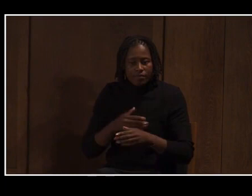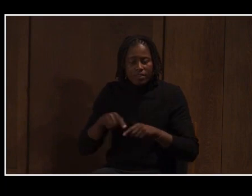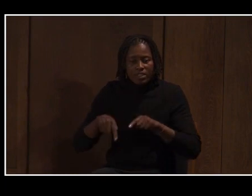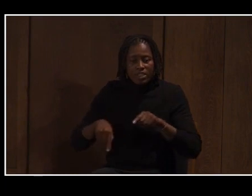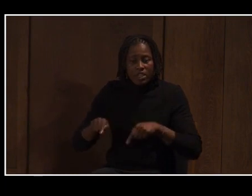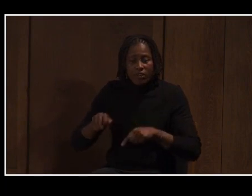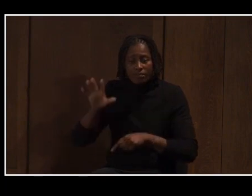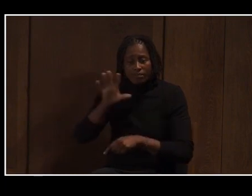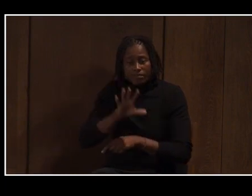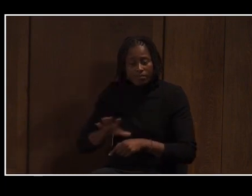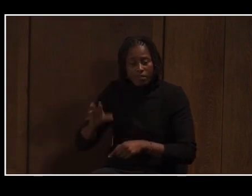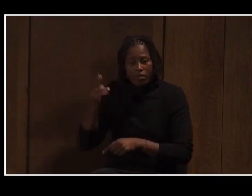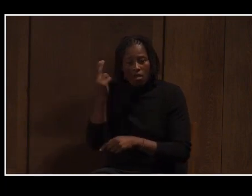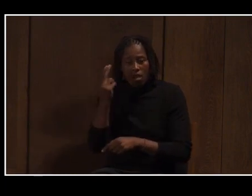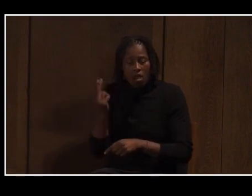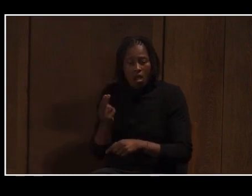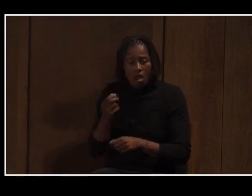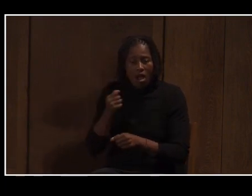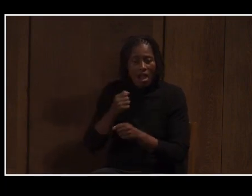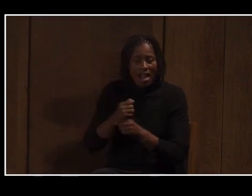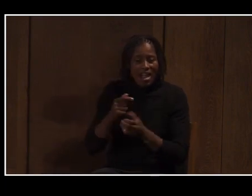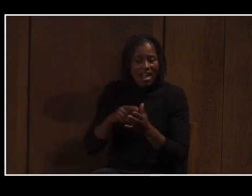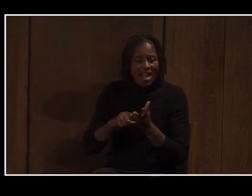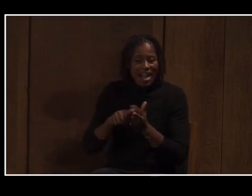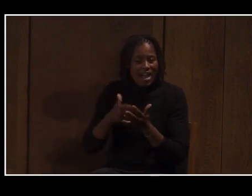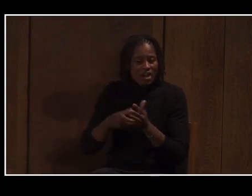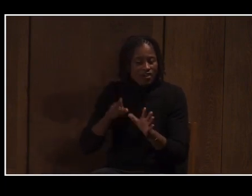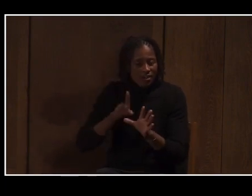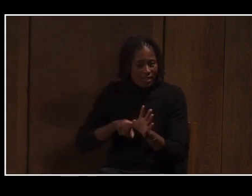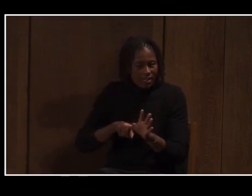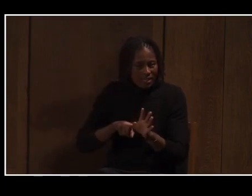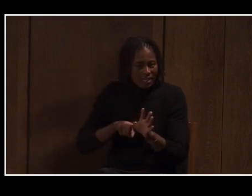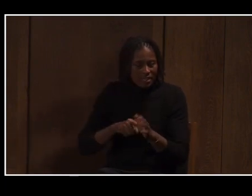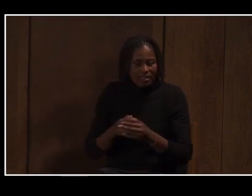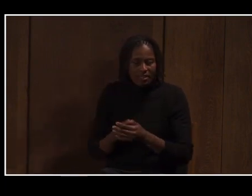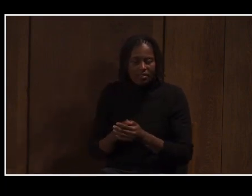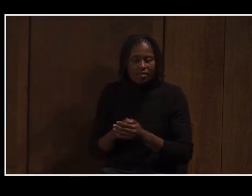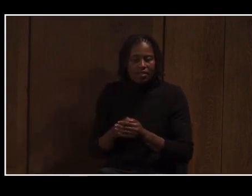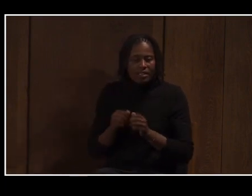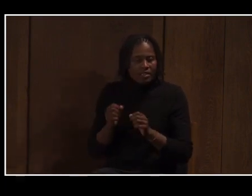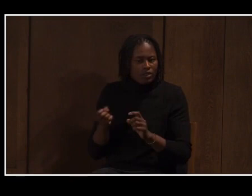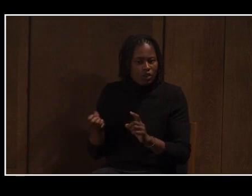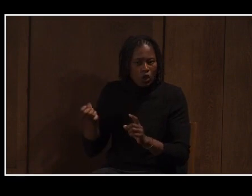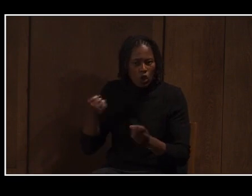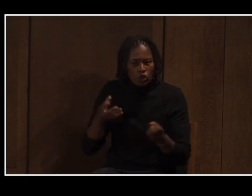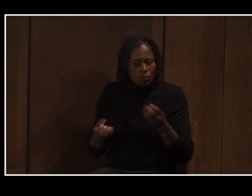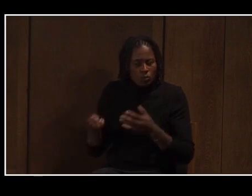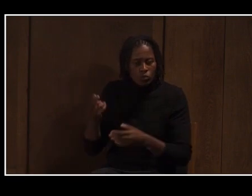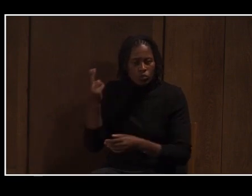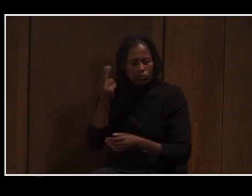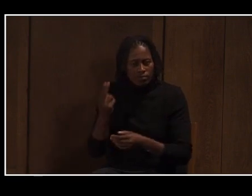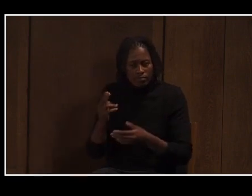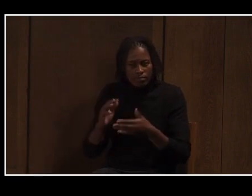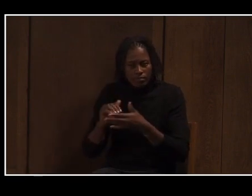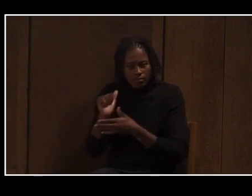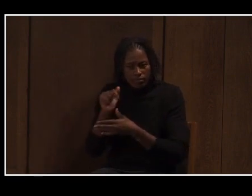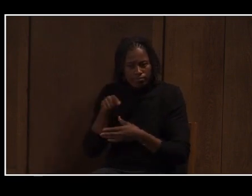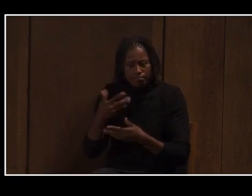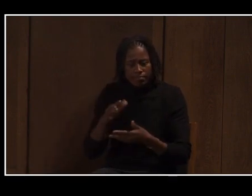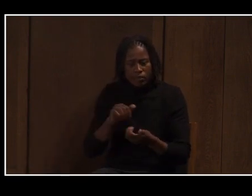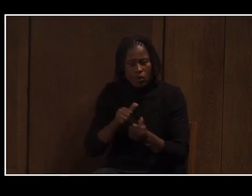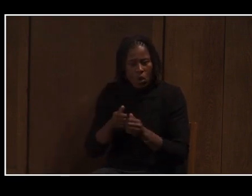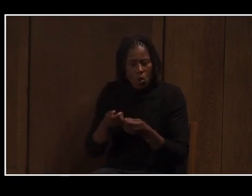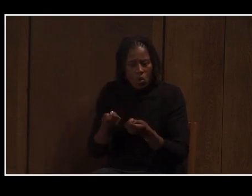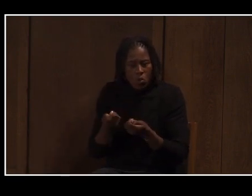Art Gallery of the Bahamas in Nassau. David's noteworthy contributions to arts and culture include co-curating the